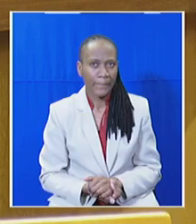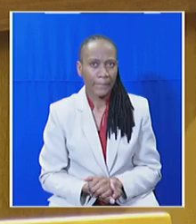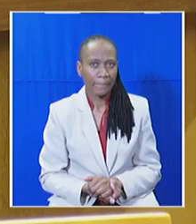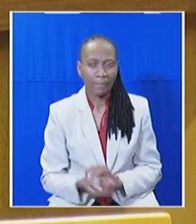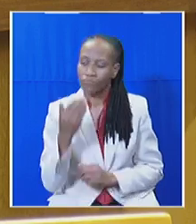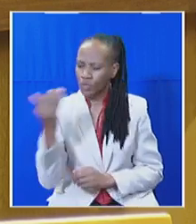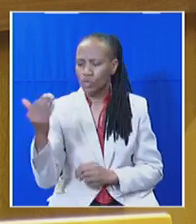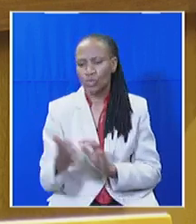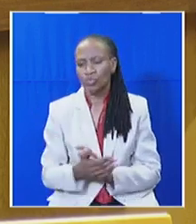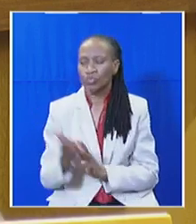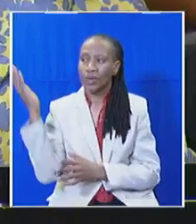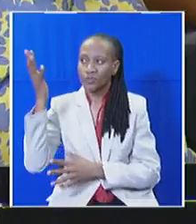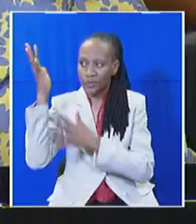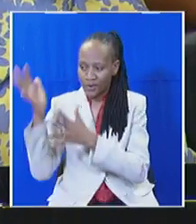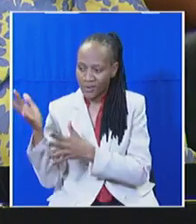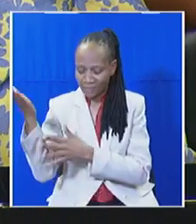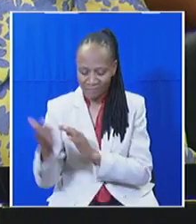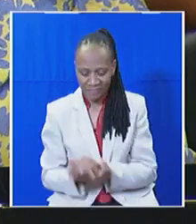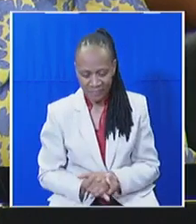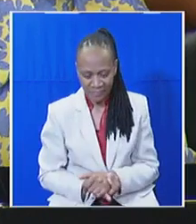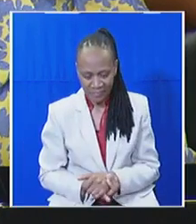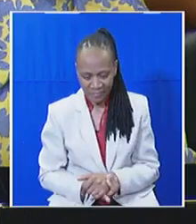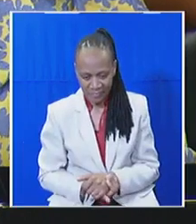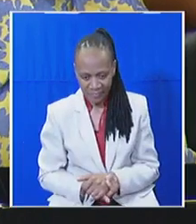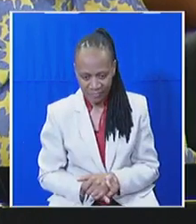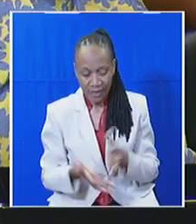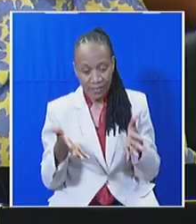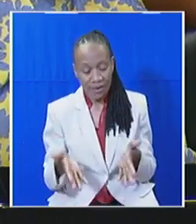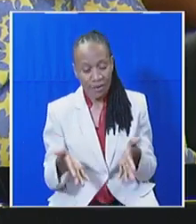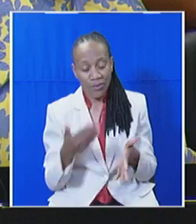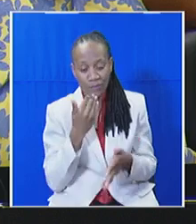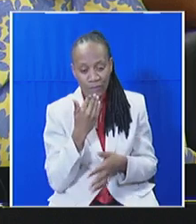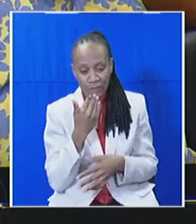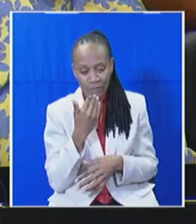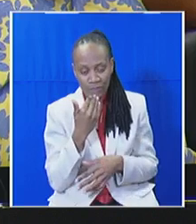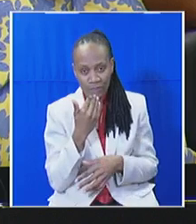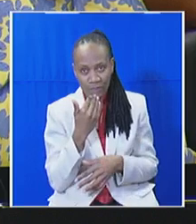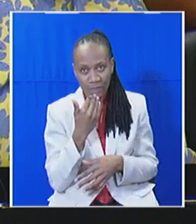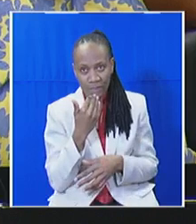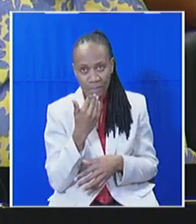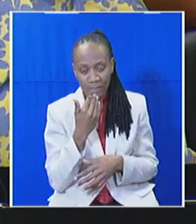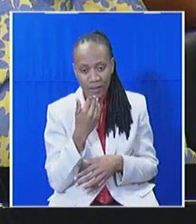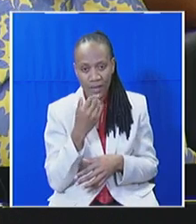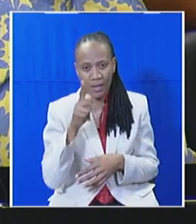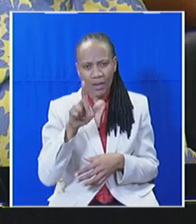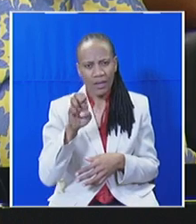Thank you, Honorable Speaker. The Honorable Raleigh Kuma.